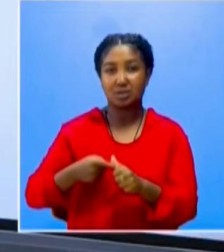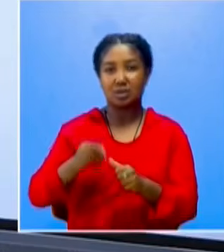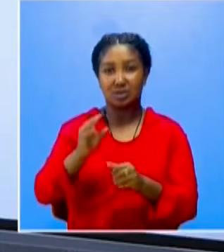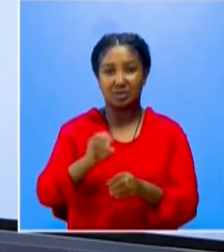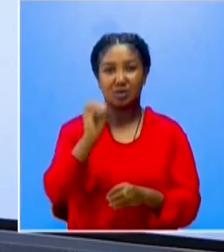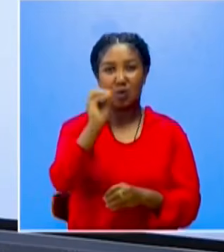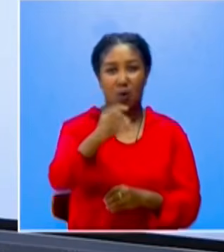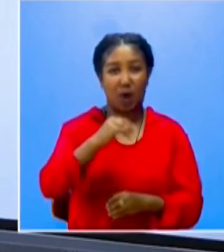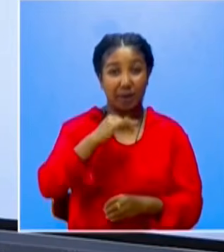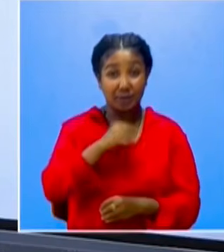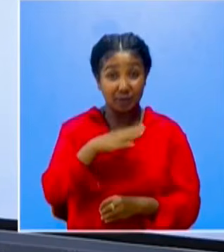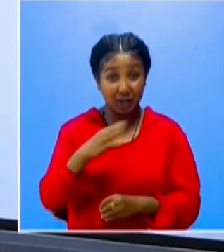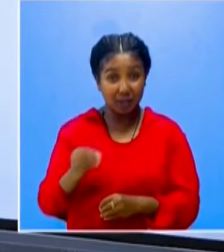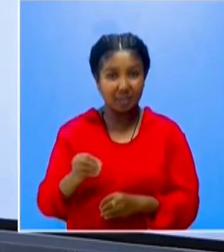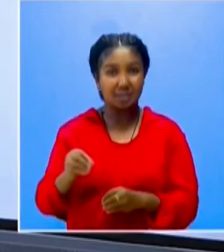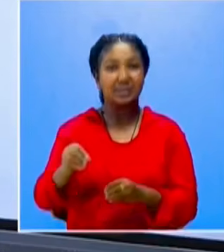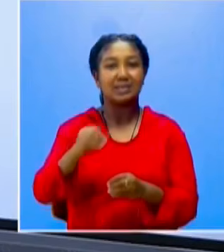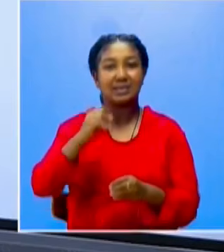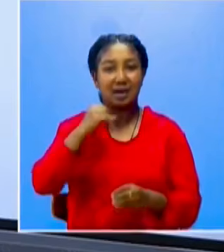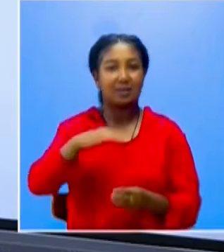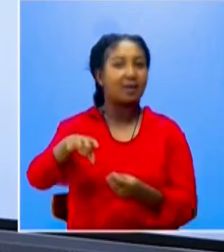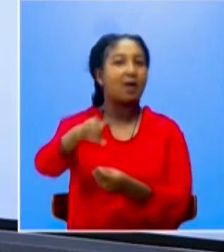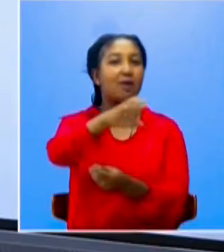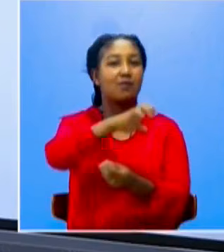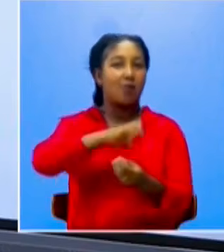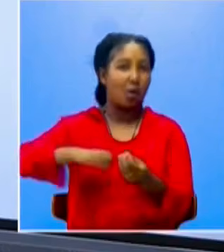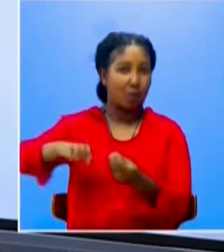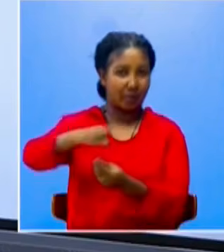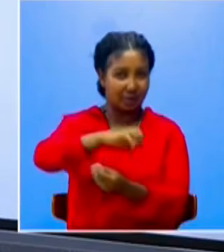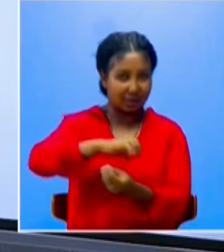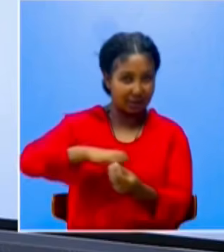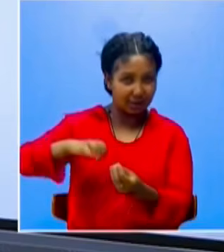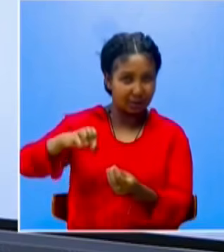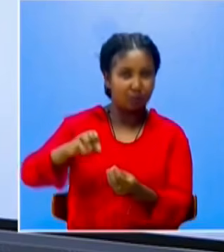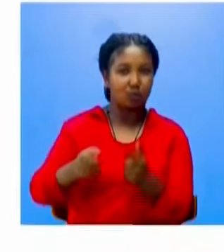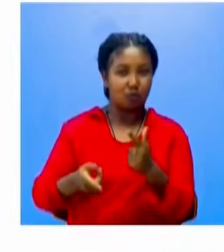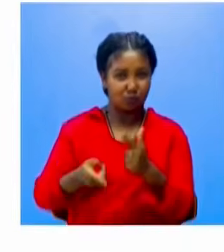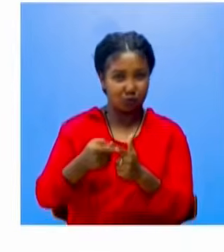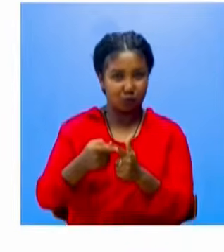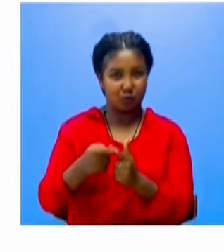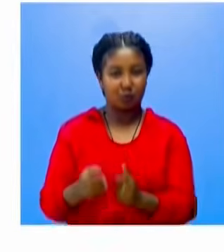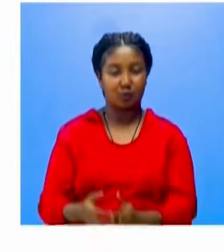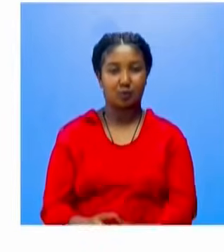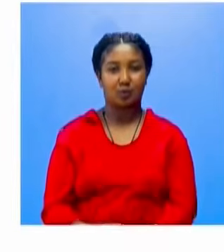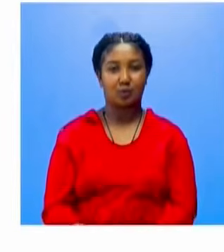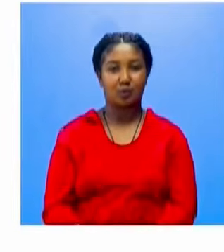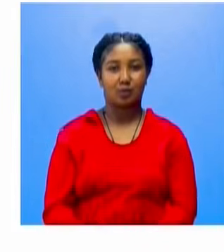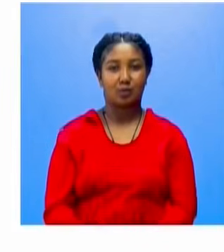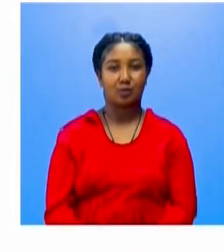Throw garbage and dirty environment. Situation 2.